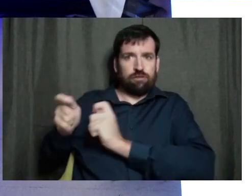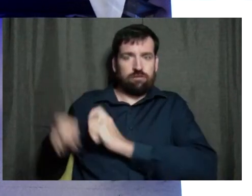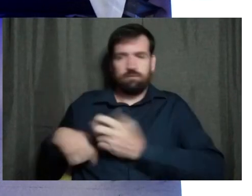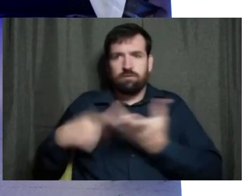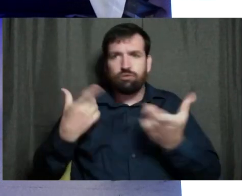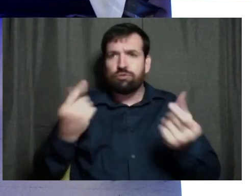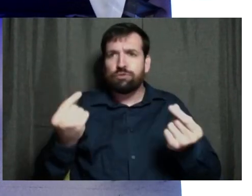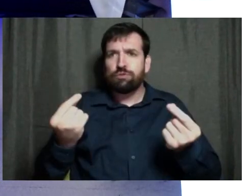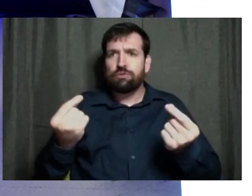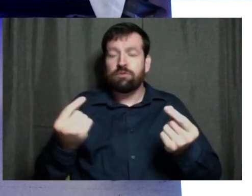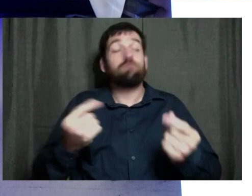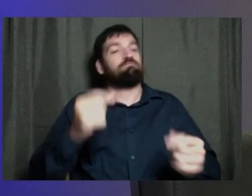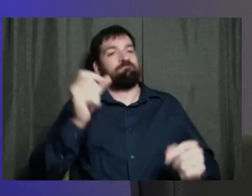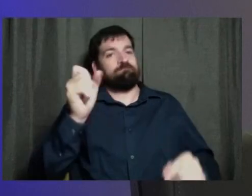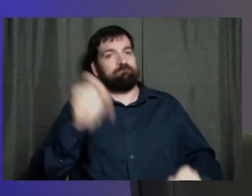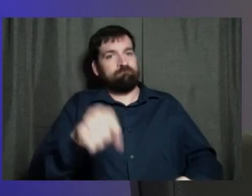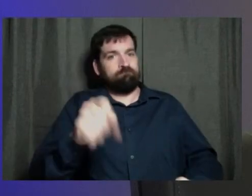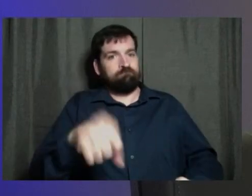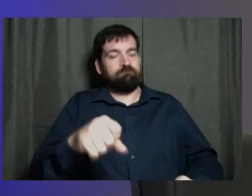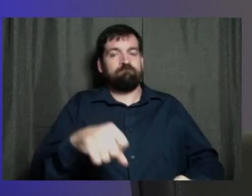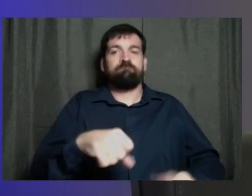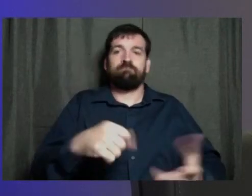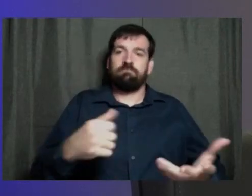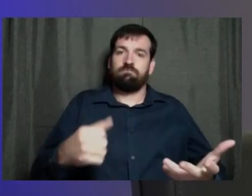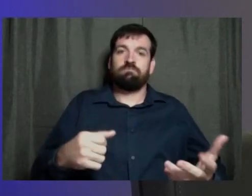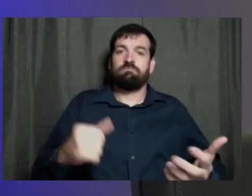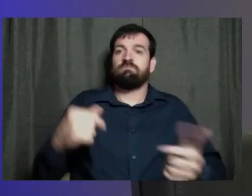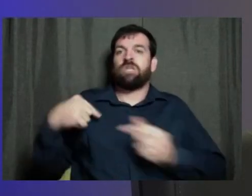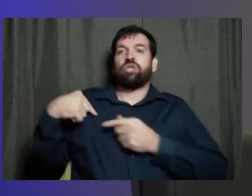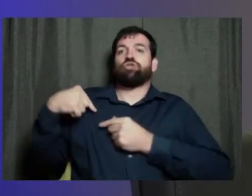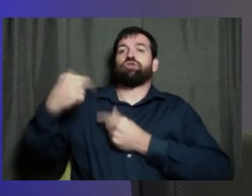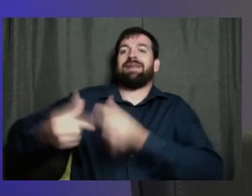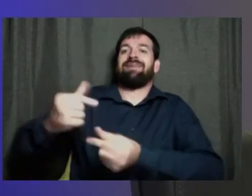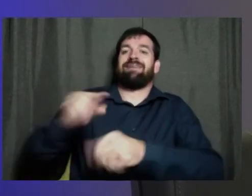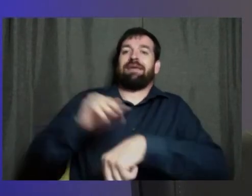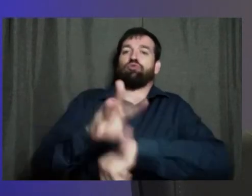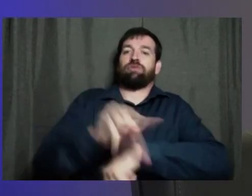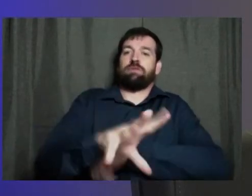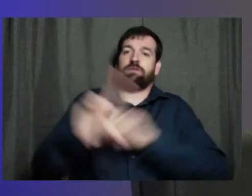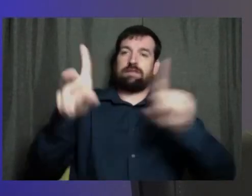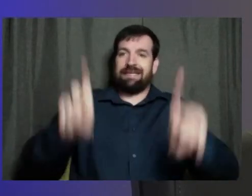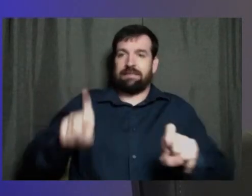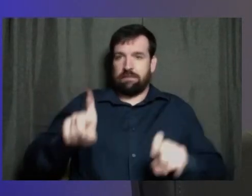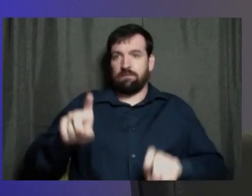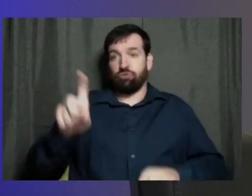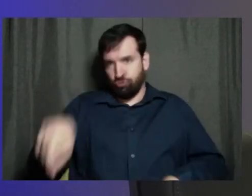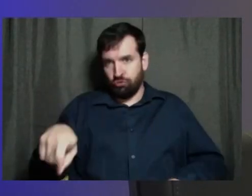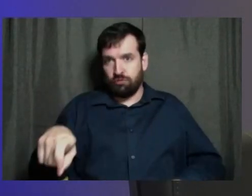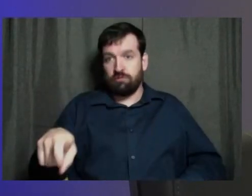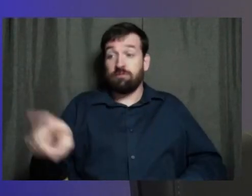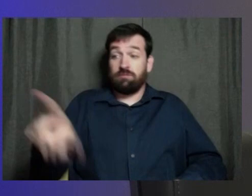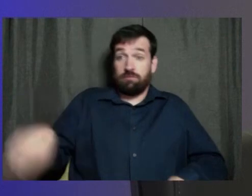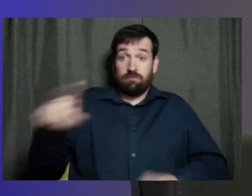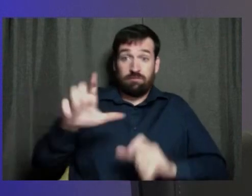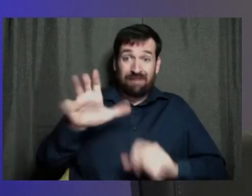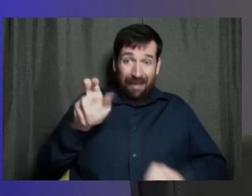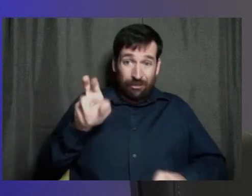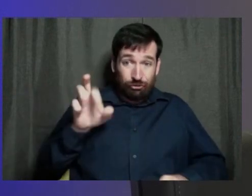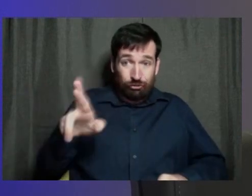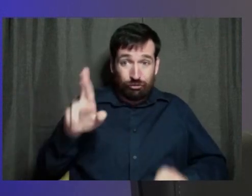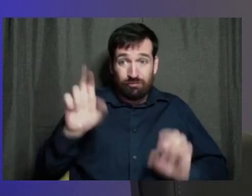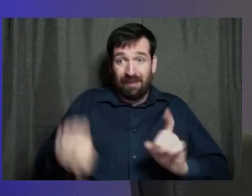should absolutely seek genetic counseling and testing. We know that these cancers can affect the prostate.